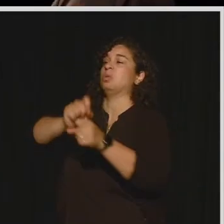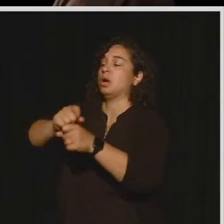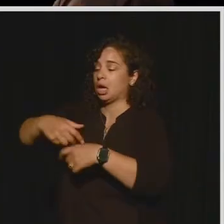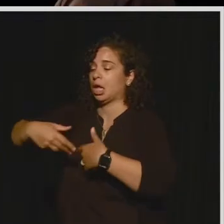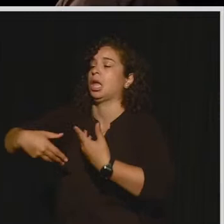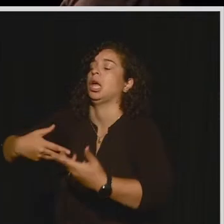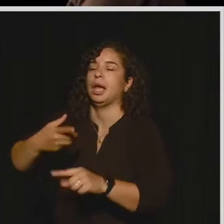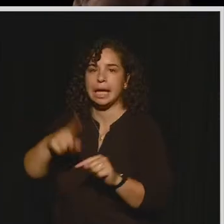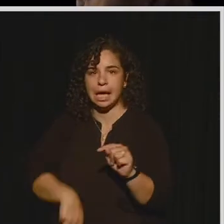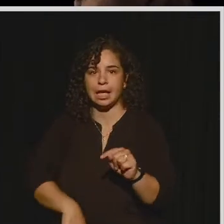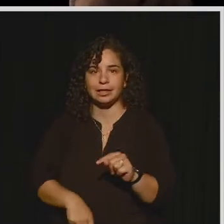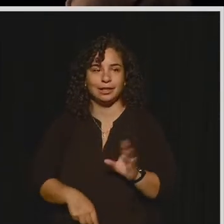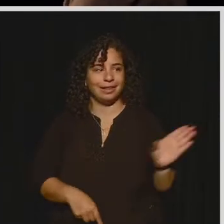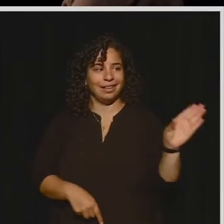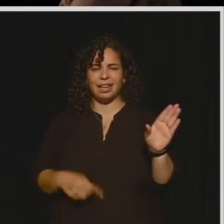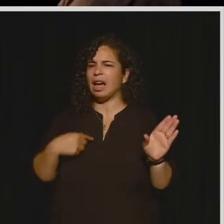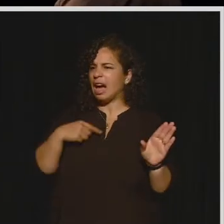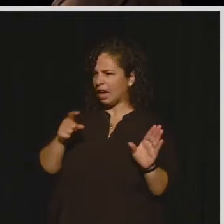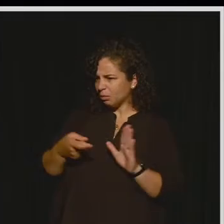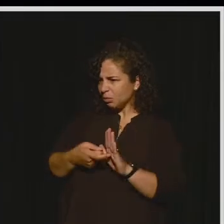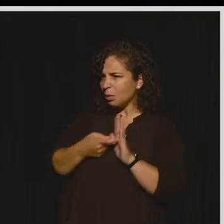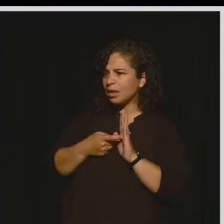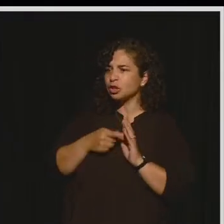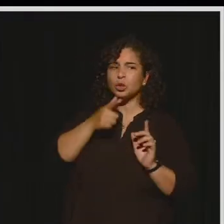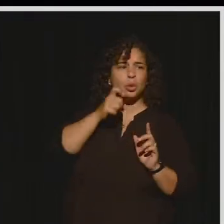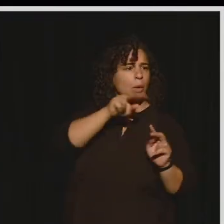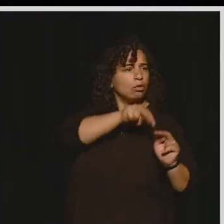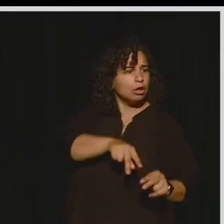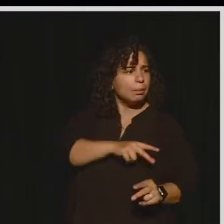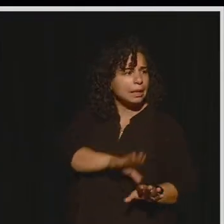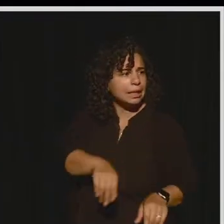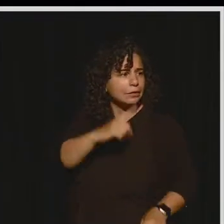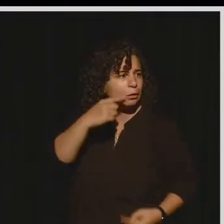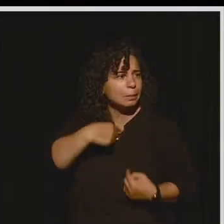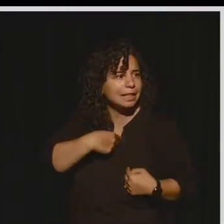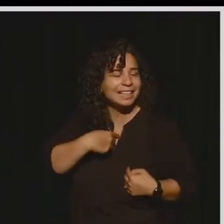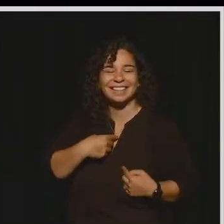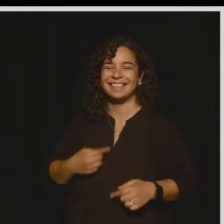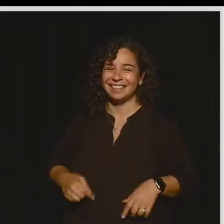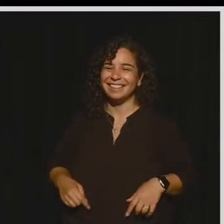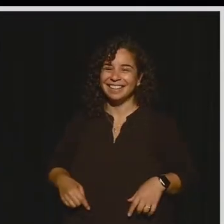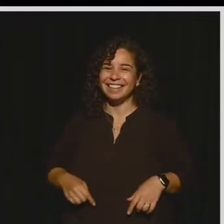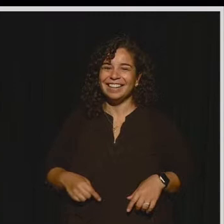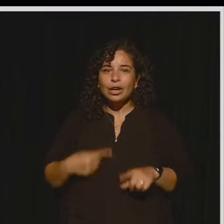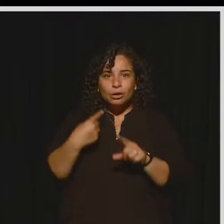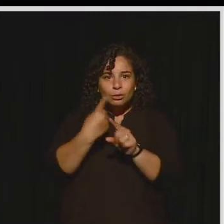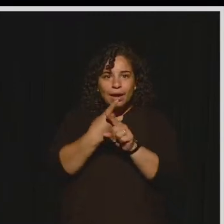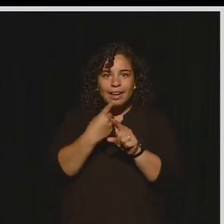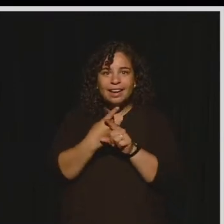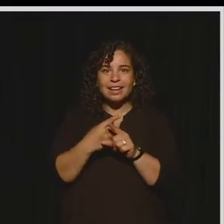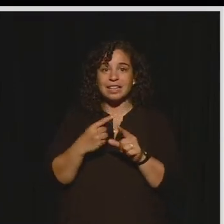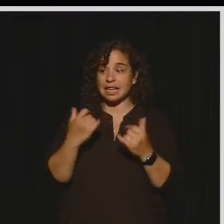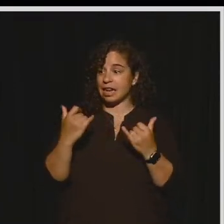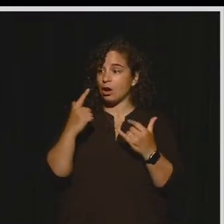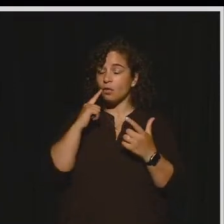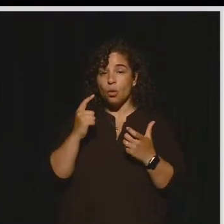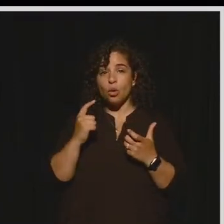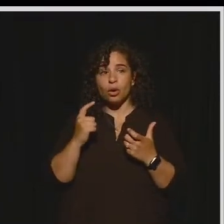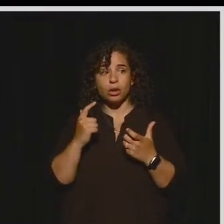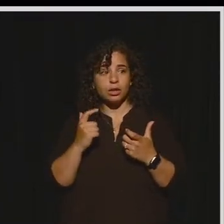You've got to find childcare. There's a cost to it, and everybody knows what the cost of living is right now. So to go out